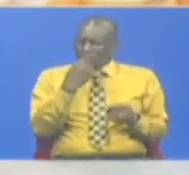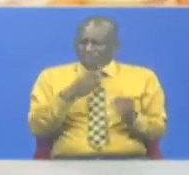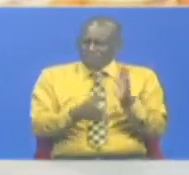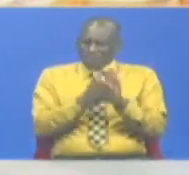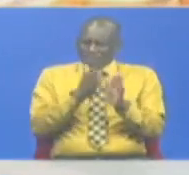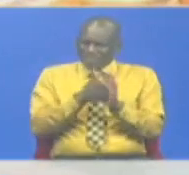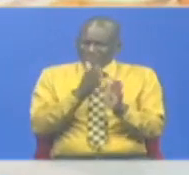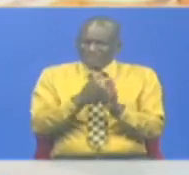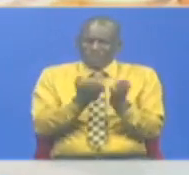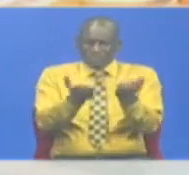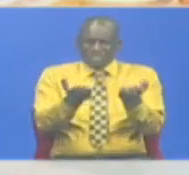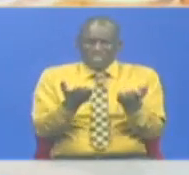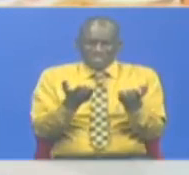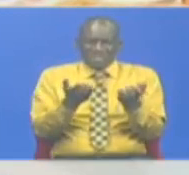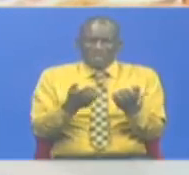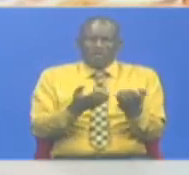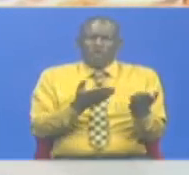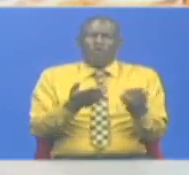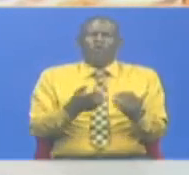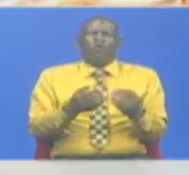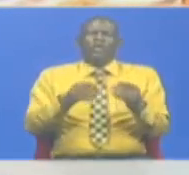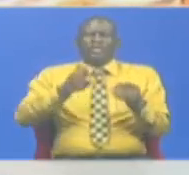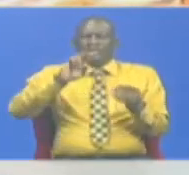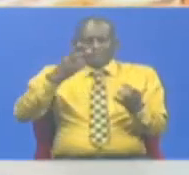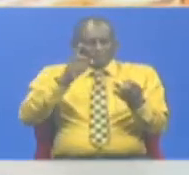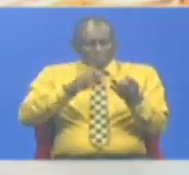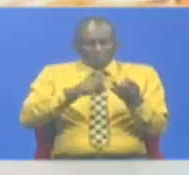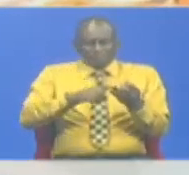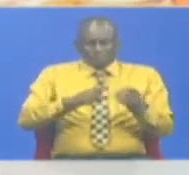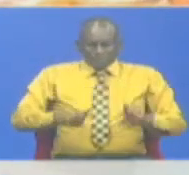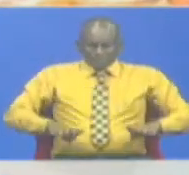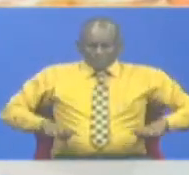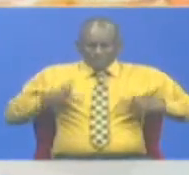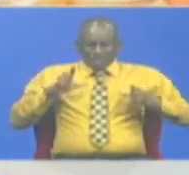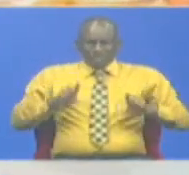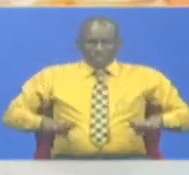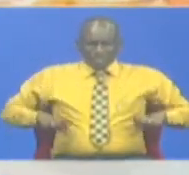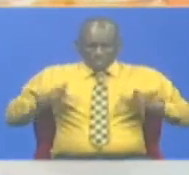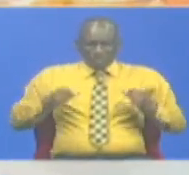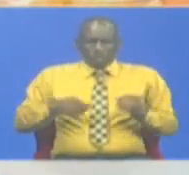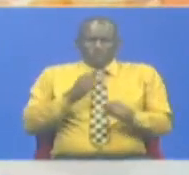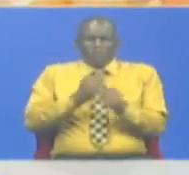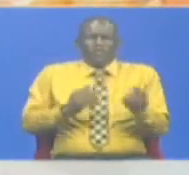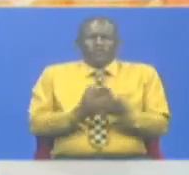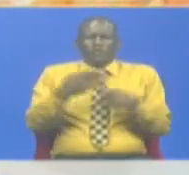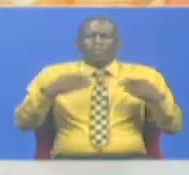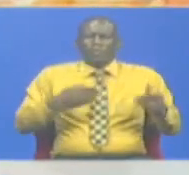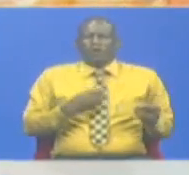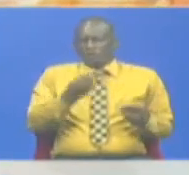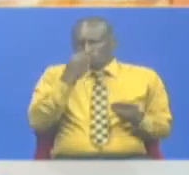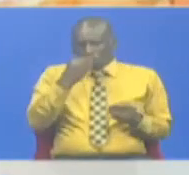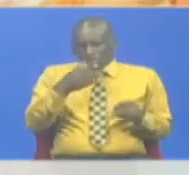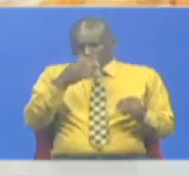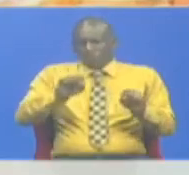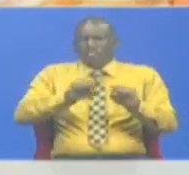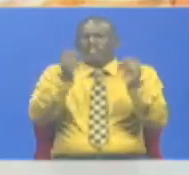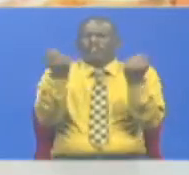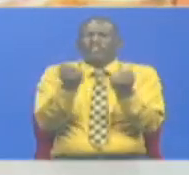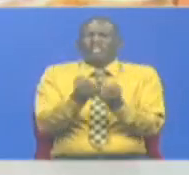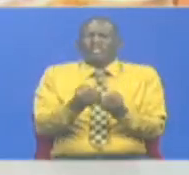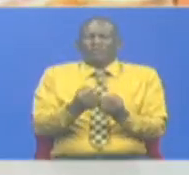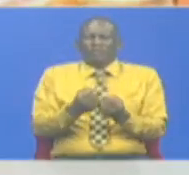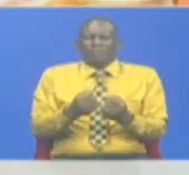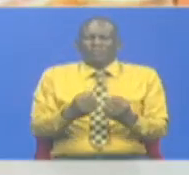or needs where we can, and then the other one is livelihoods, making sure that people have food, because we know the society is going to be stretched.